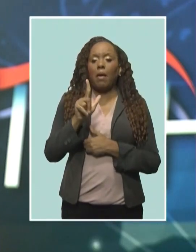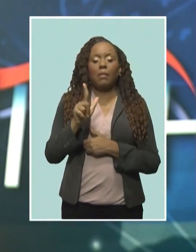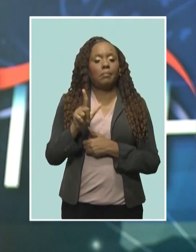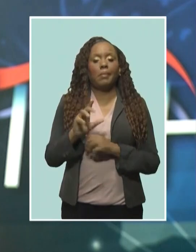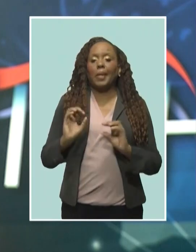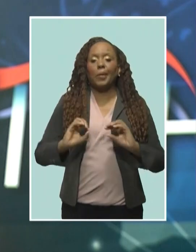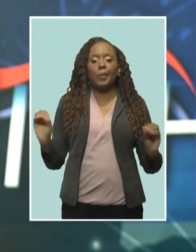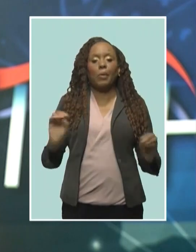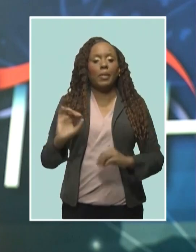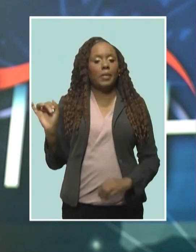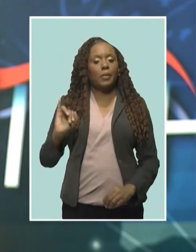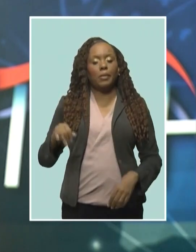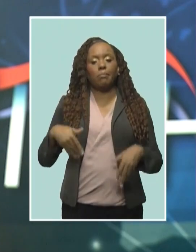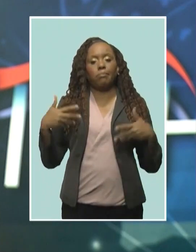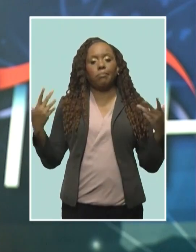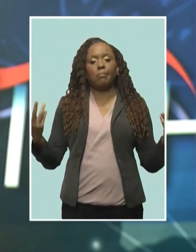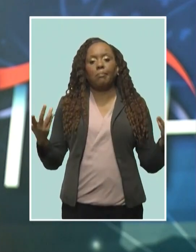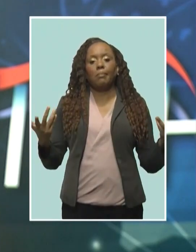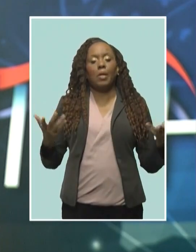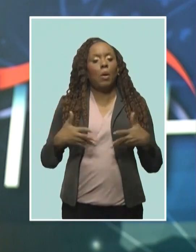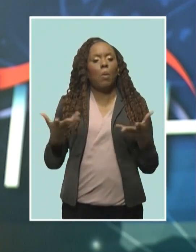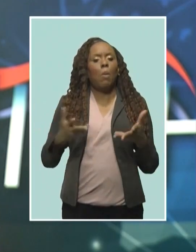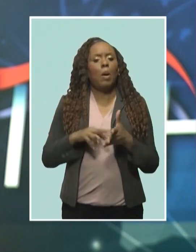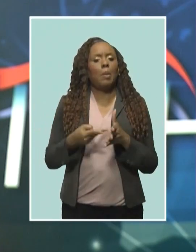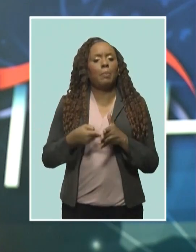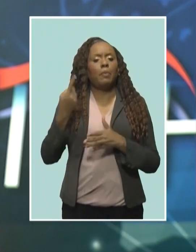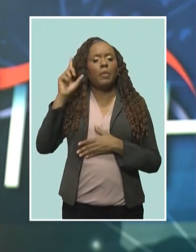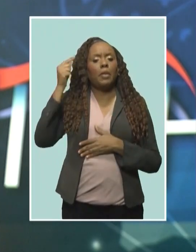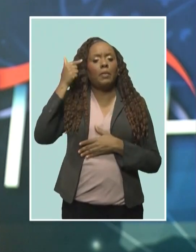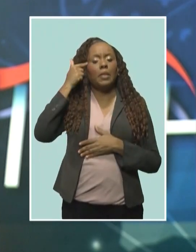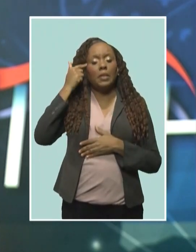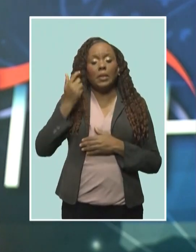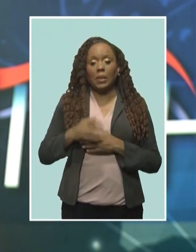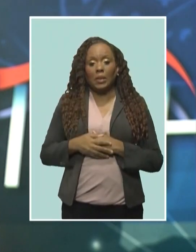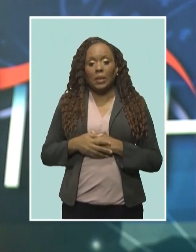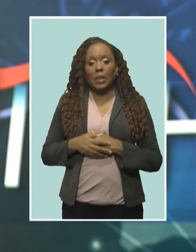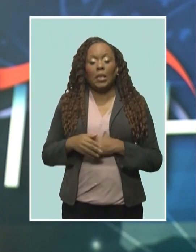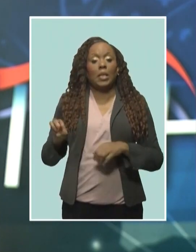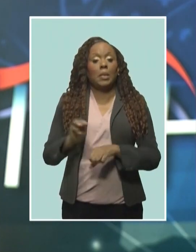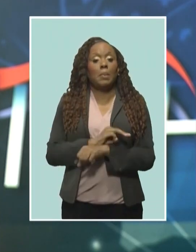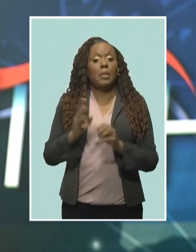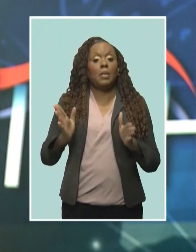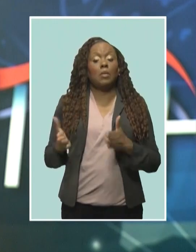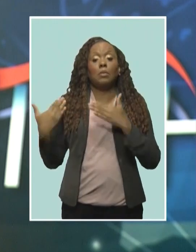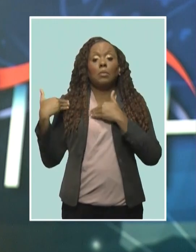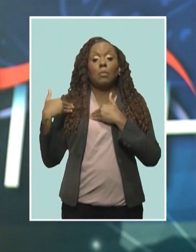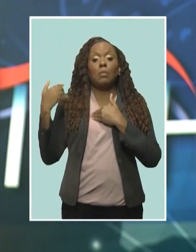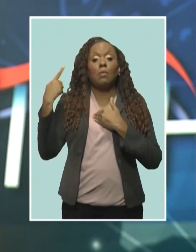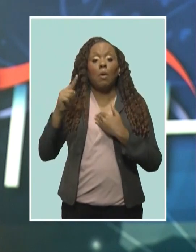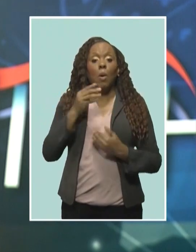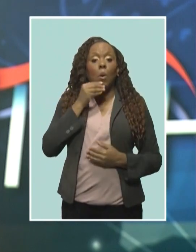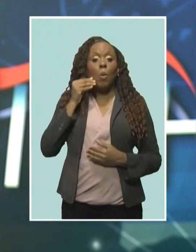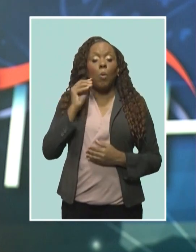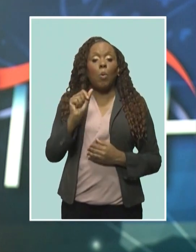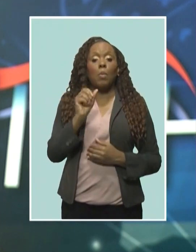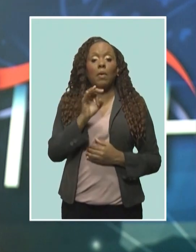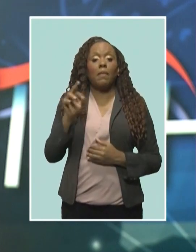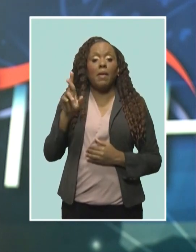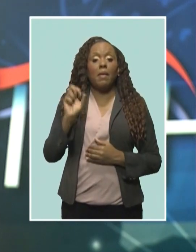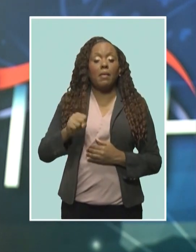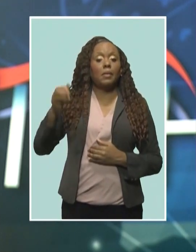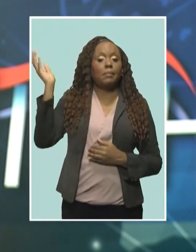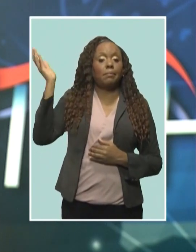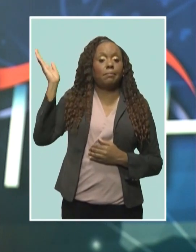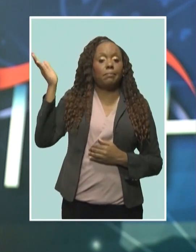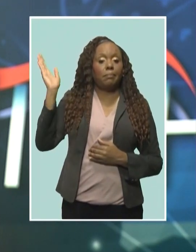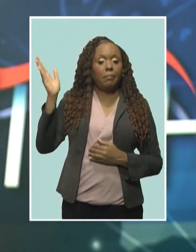uninsured, which has consequences for the government. This is according to Minister of Home Affairs and Information, Wilfred Abrams. He was delivering a